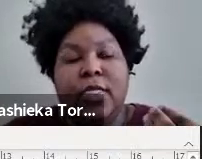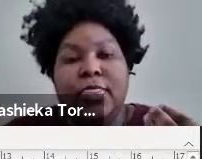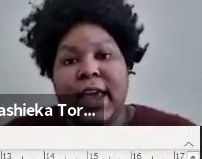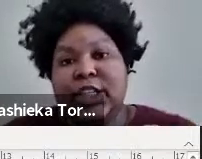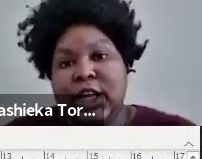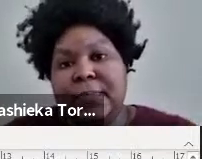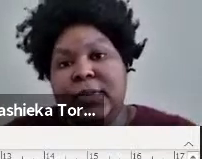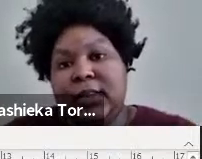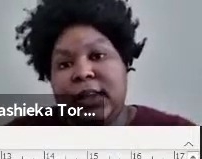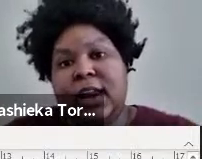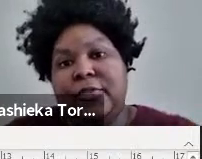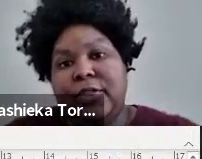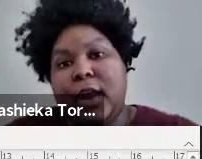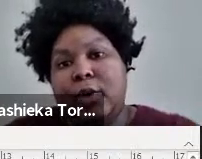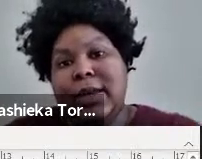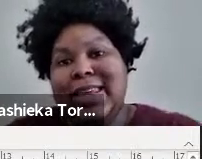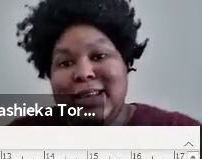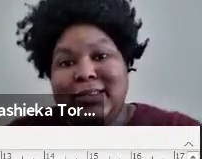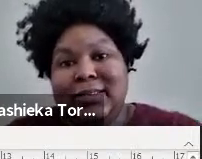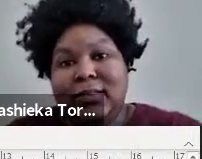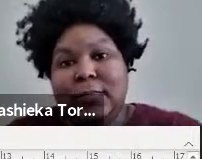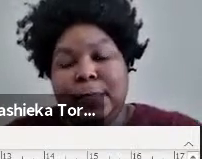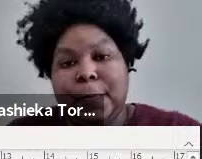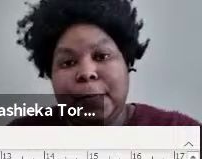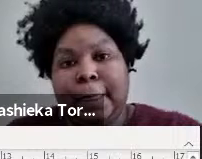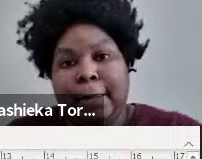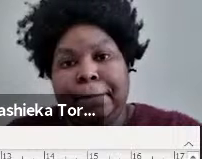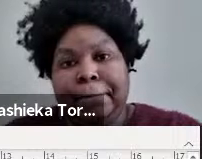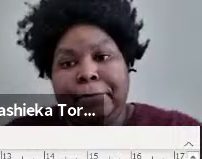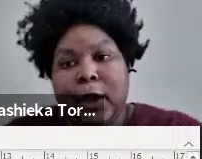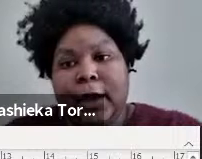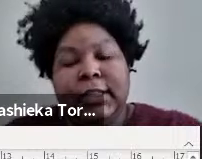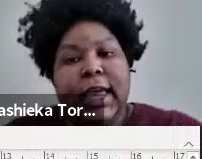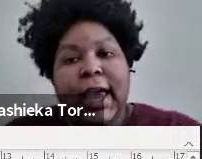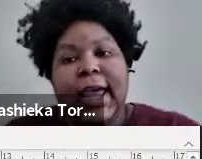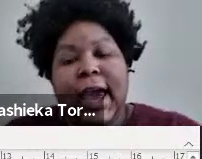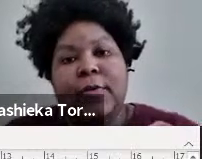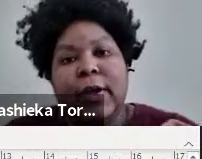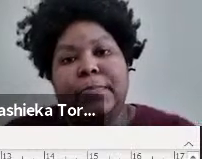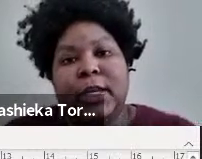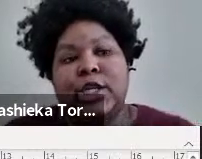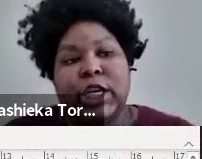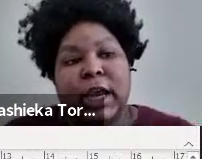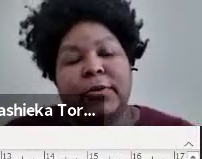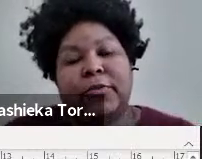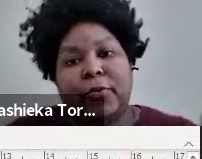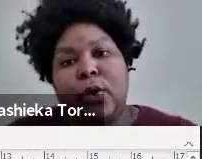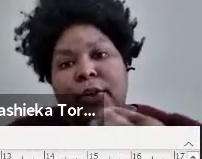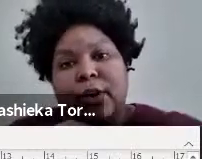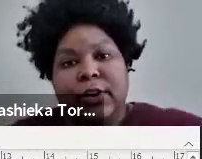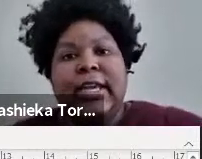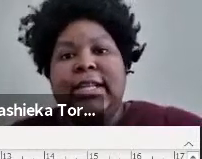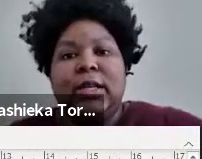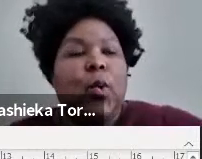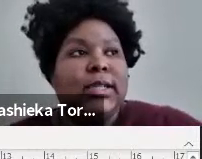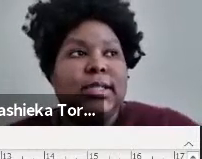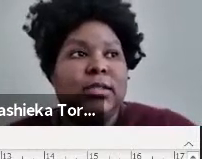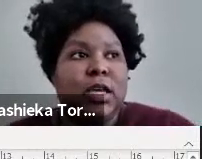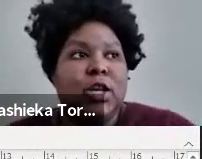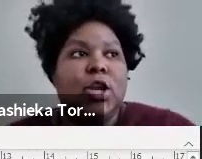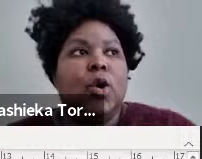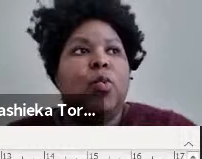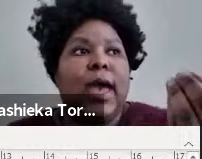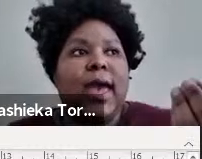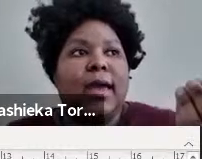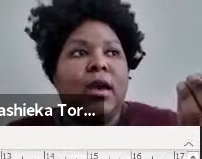forever, they shaped the land for their needs. Right? The land had already been shaped for their needs. It